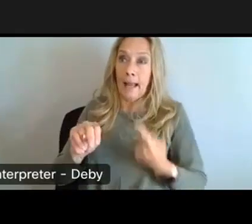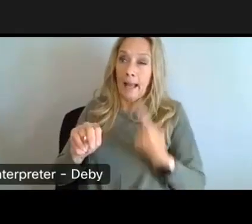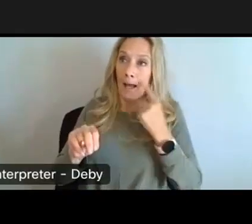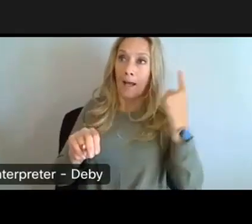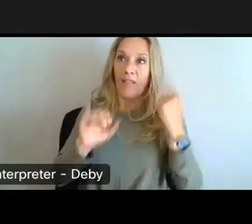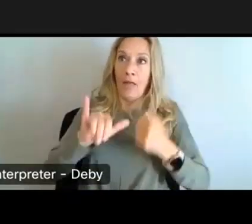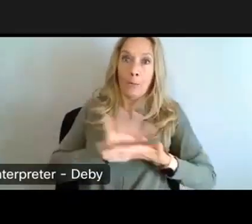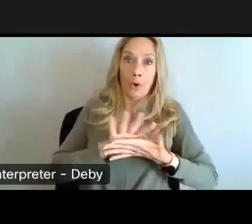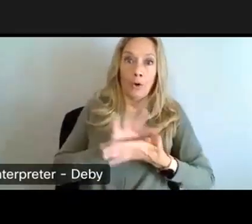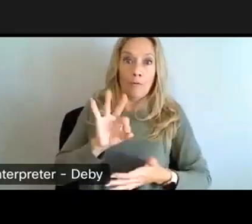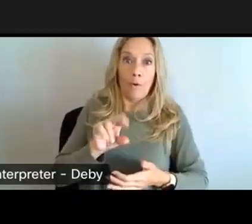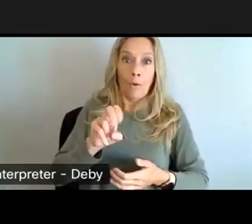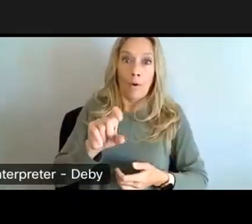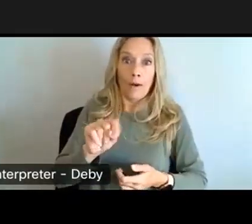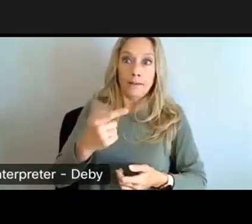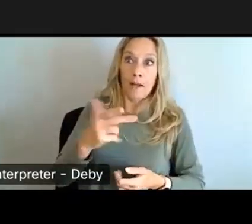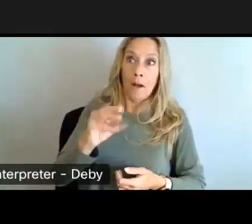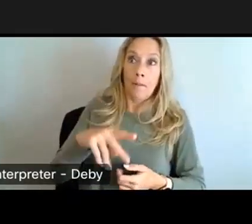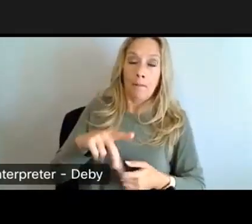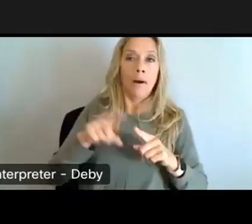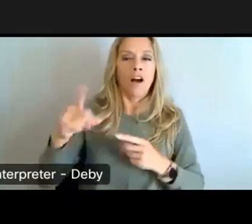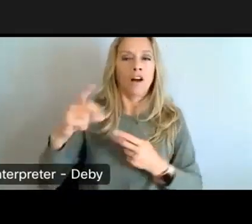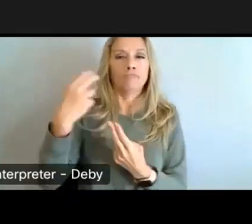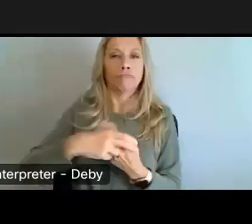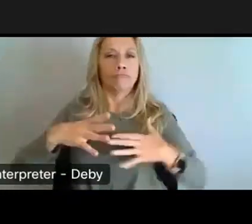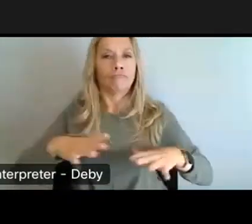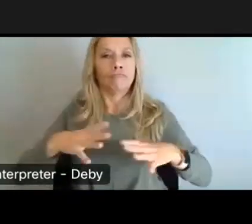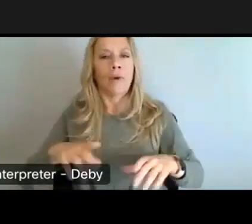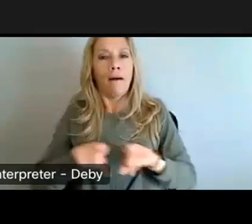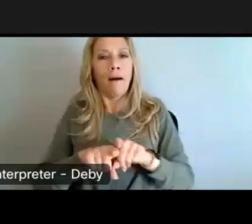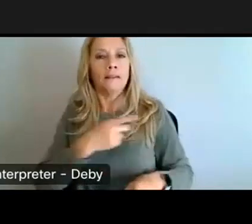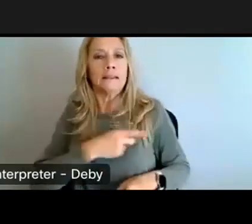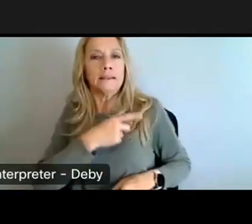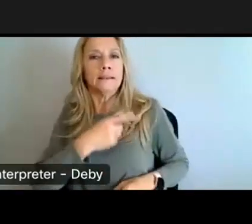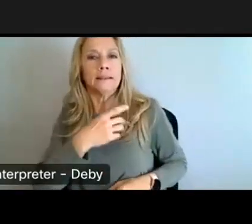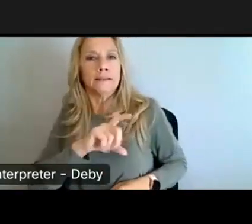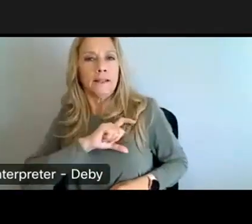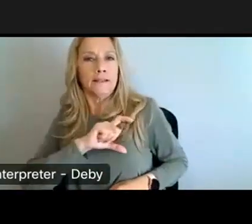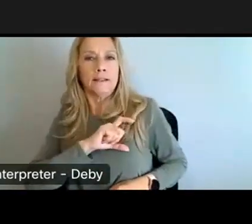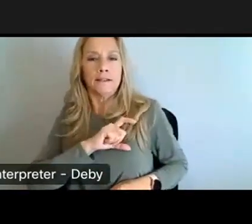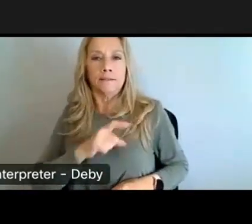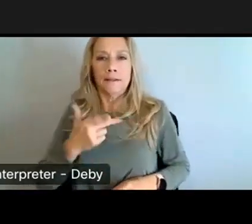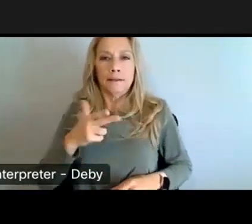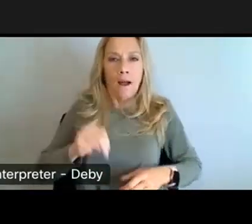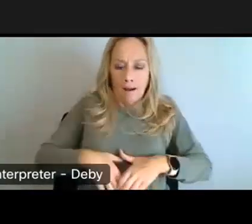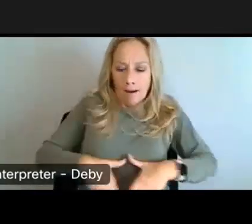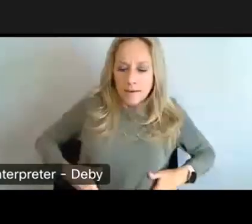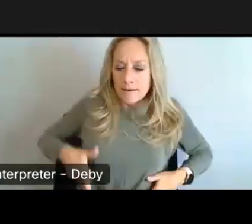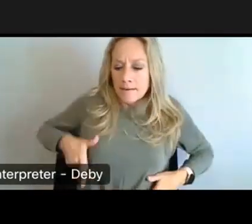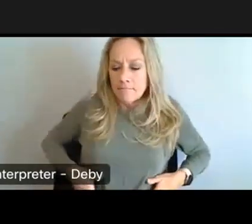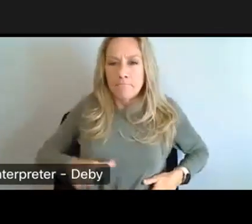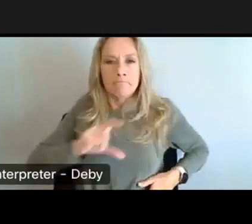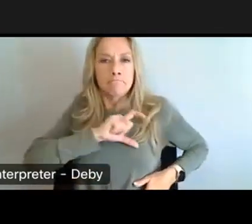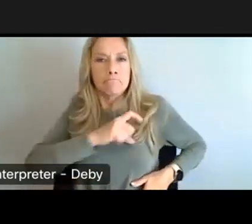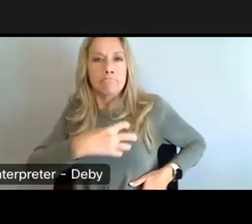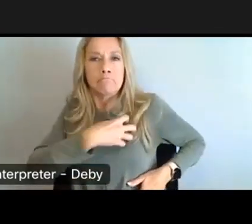he was dressed in character for Detective Mac Taylor. He had his gun and his badge and the whole bit, but none of